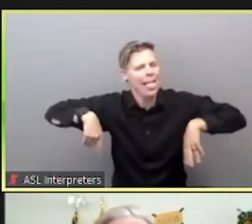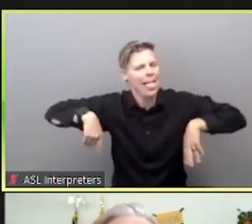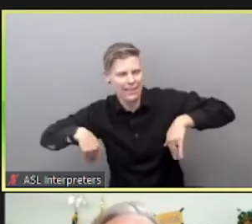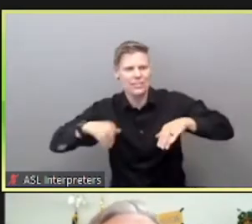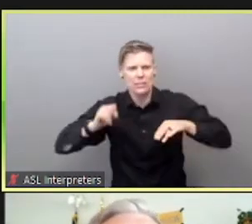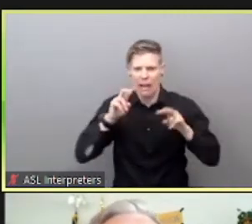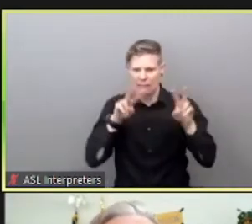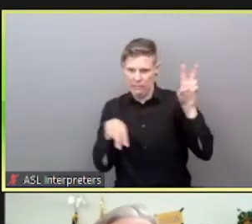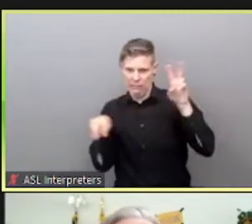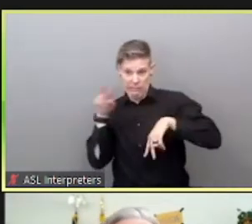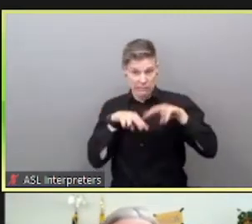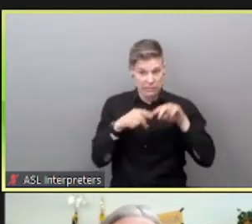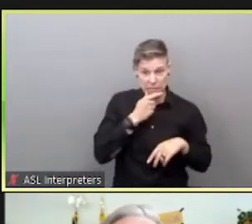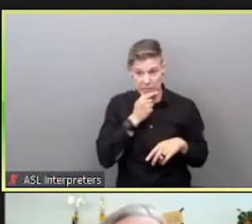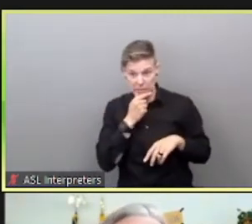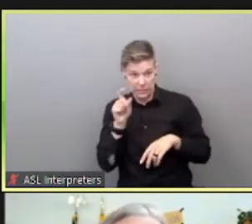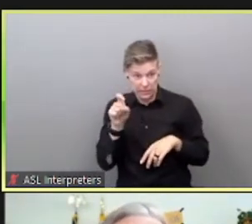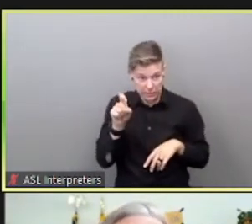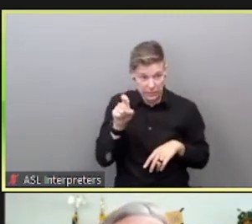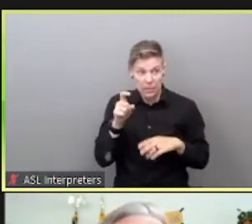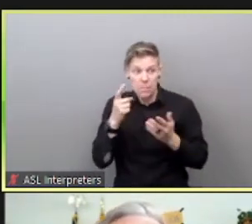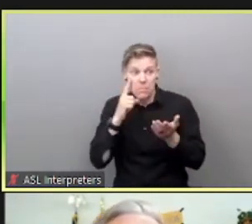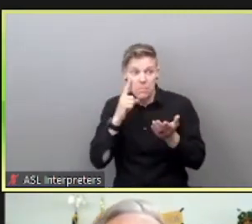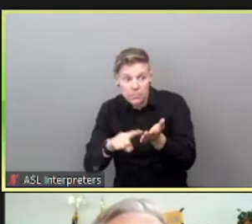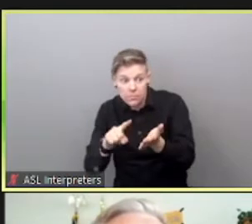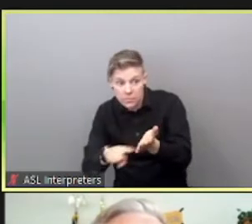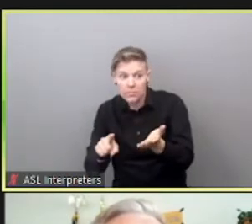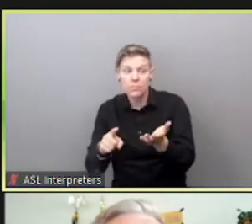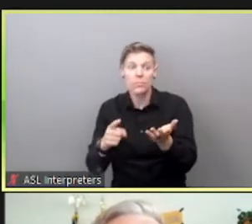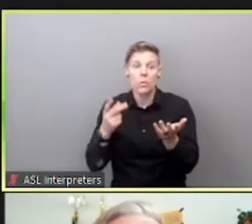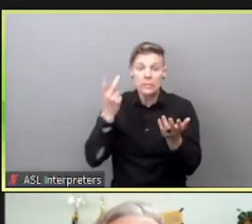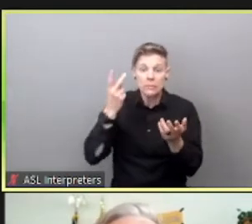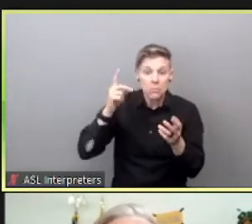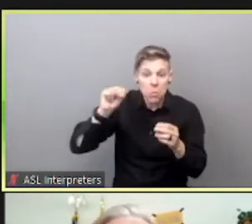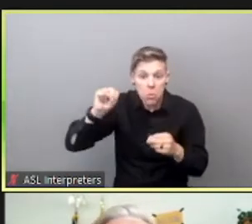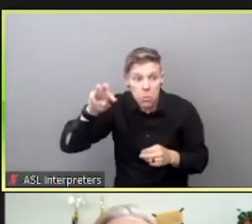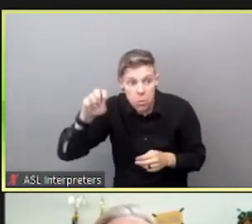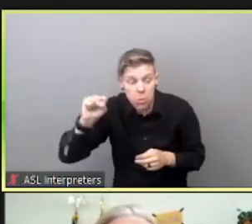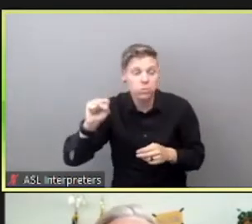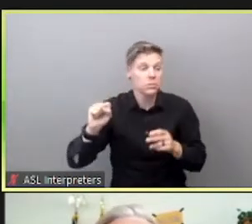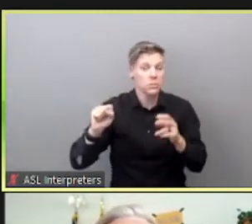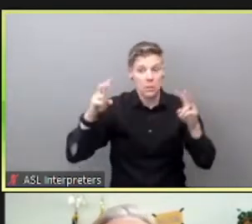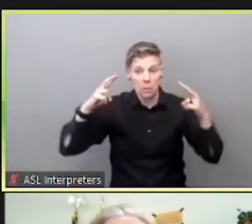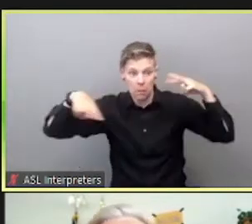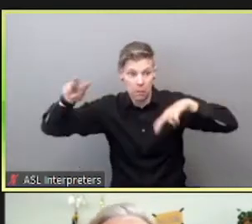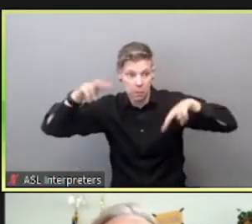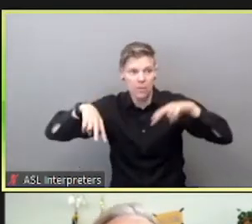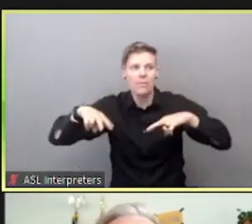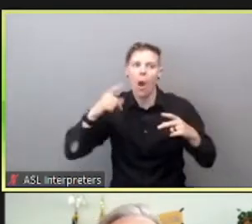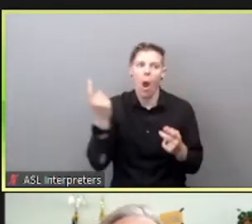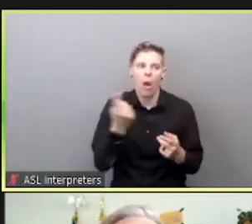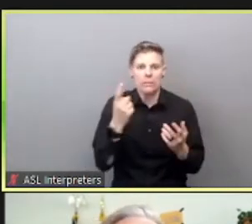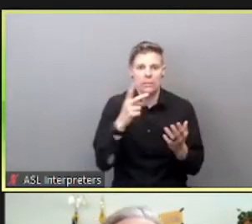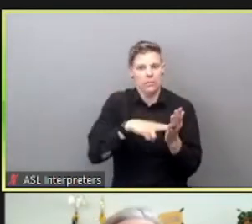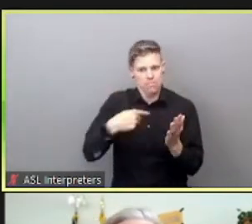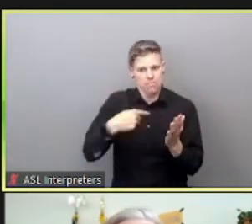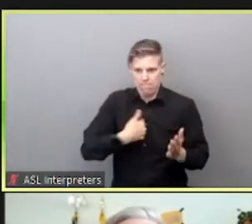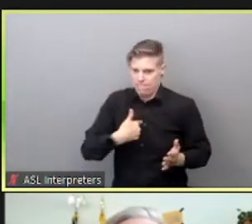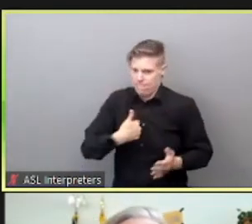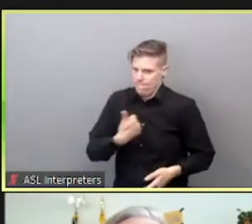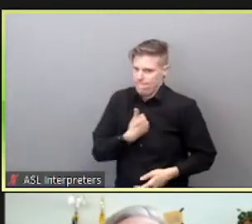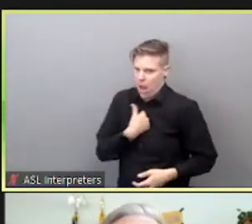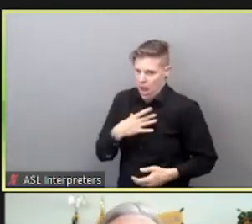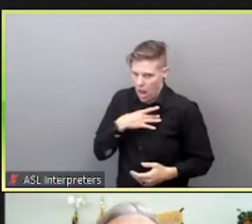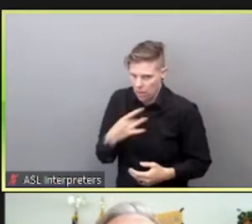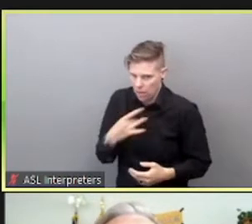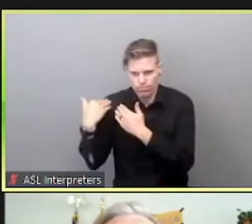press releases. We always take a look at the data ourselves before okaying it for New Mexicans, but this could be a real breakthrough in terms